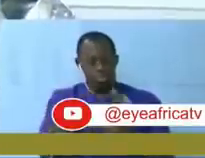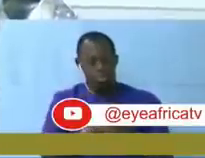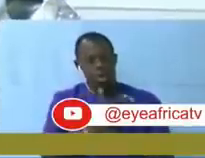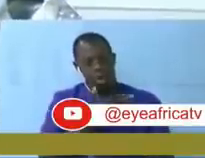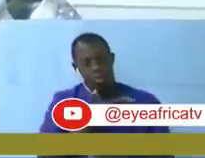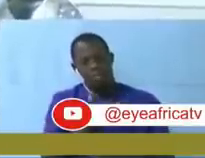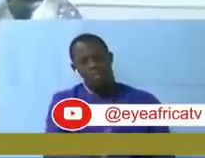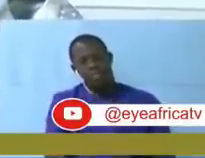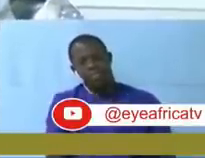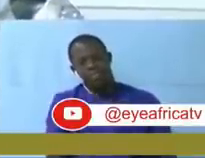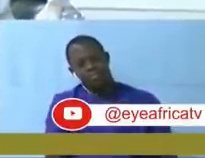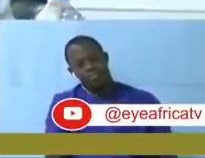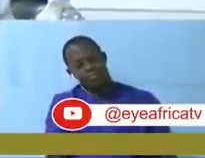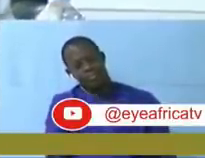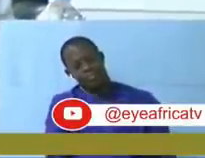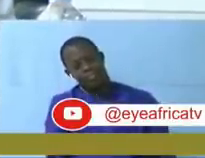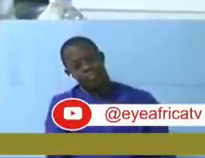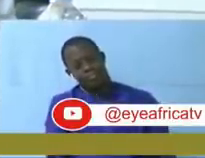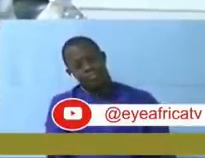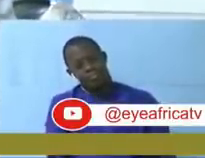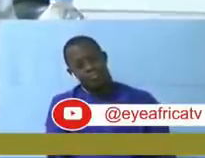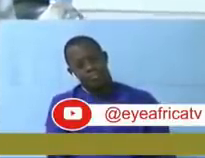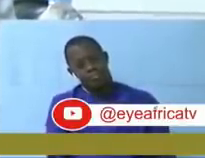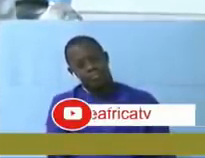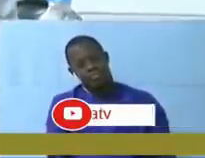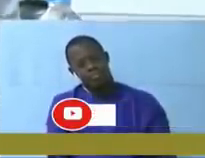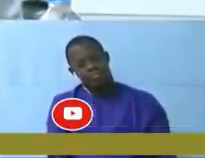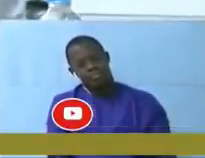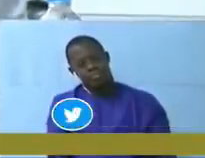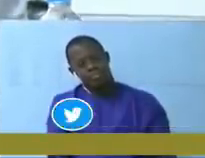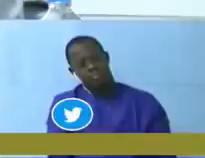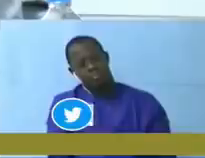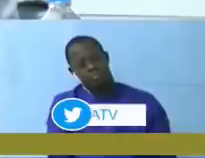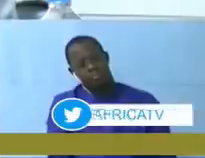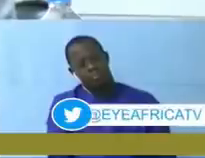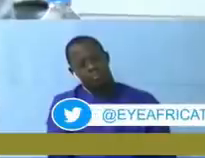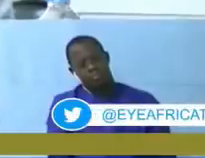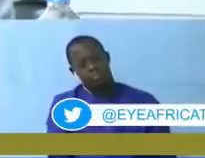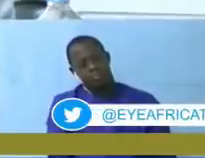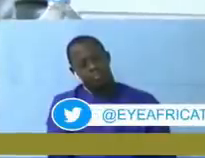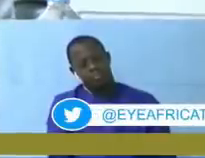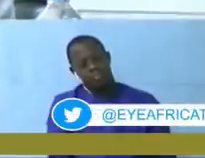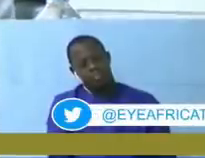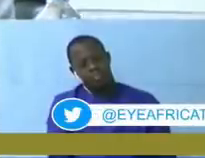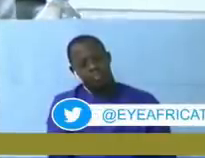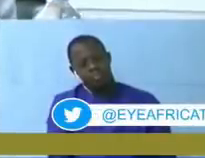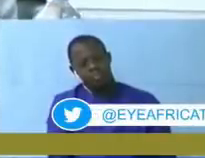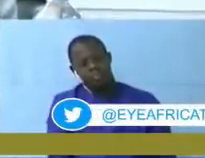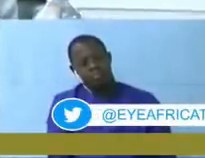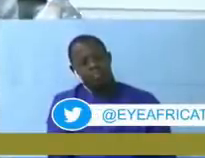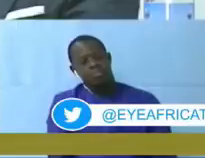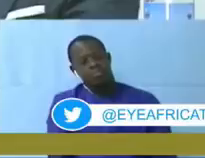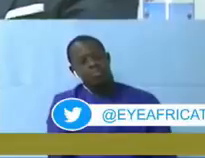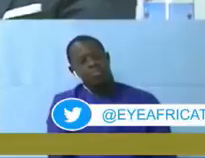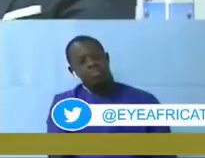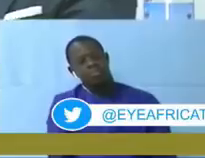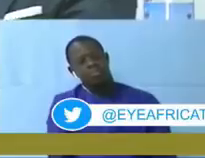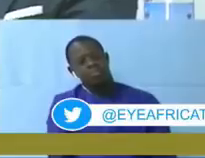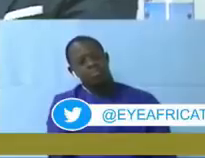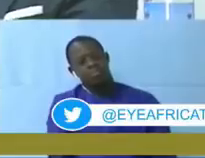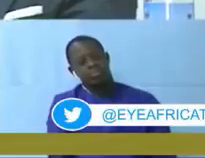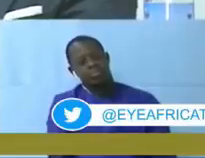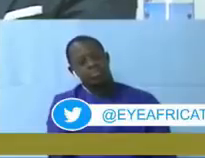momi tamen dana am dir bo xamne ni kat jox nañ ko ko ne war nañ am nañ yakar ne meuna ci tok be waxtu wo. But would you